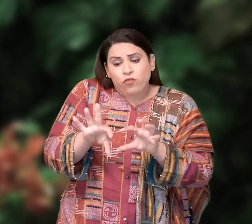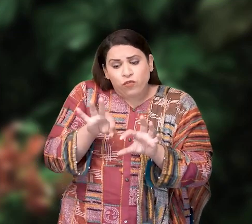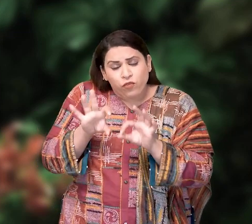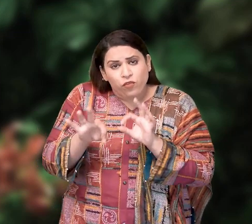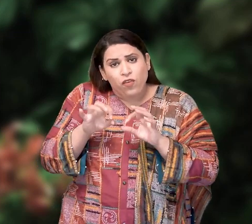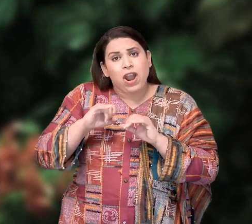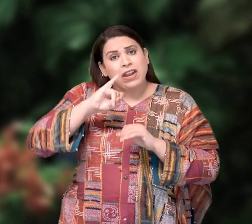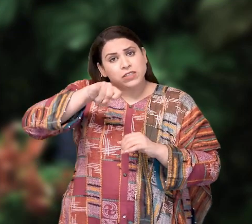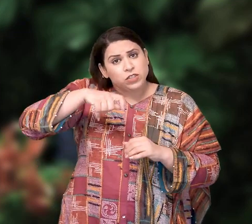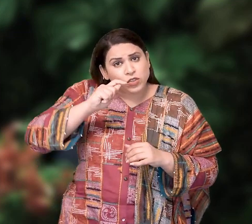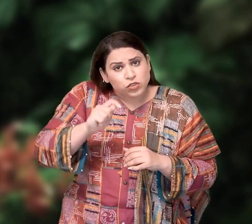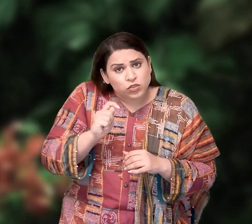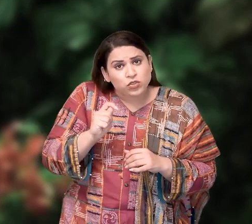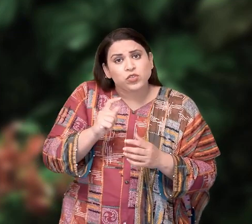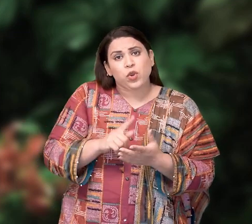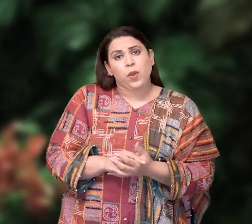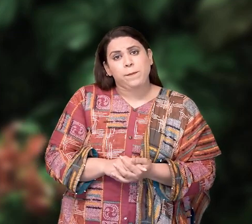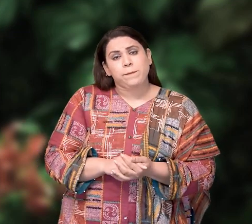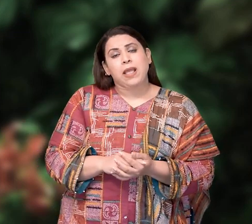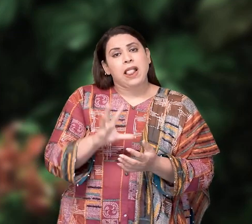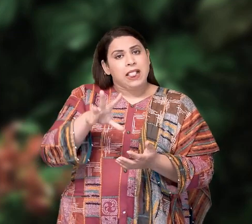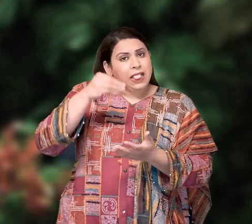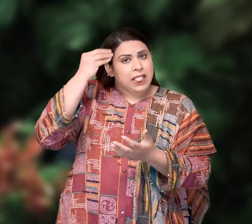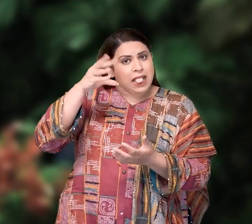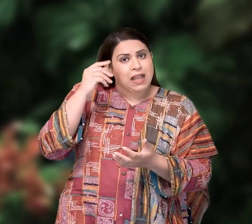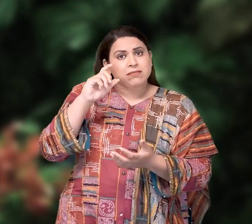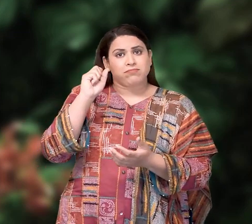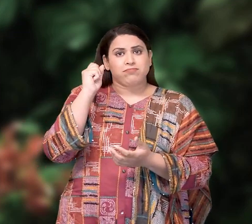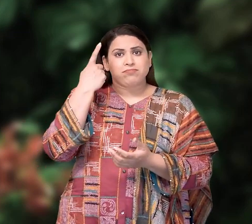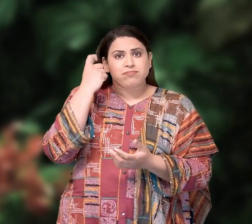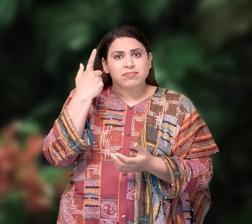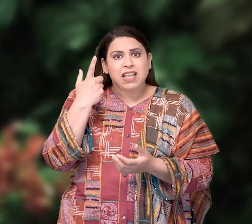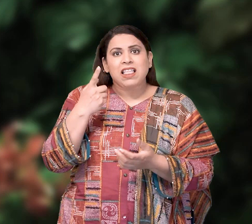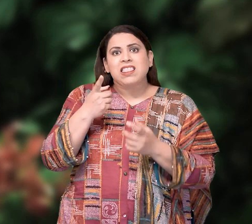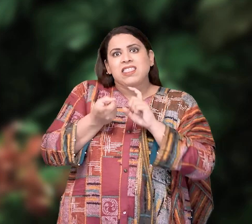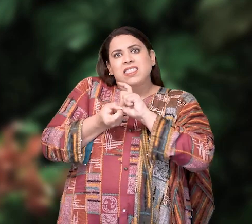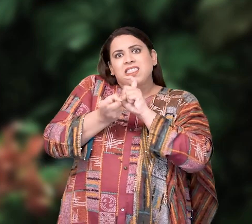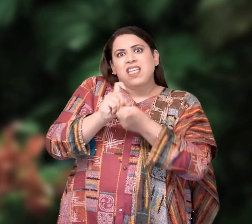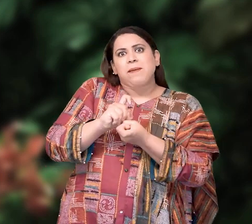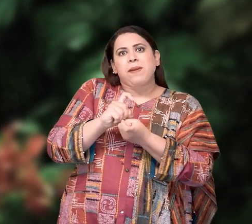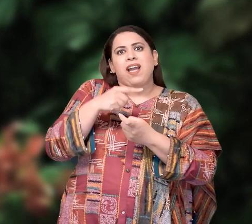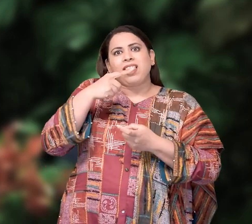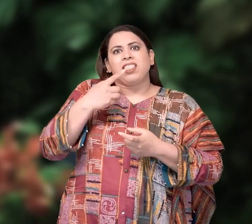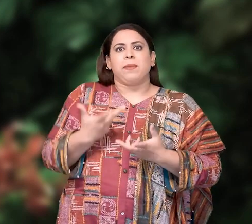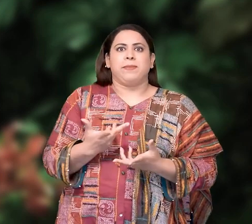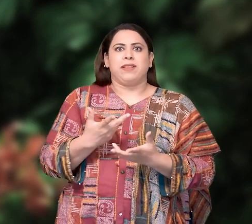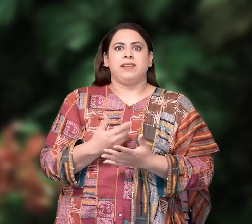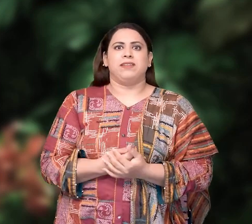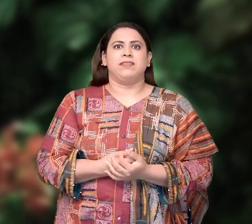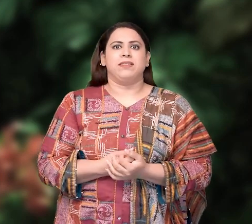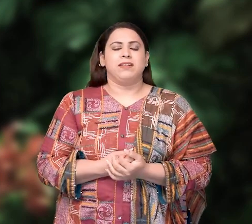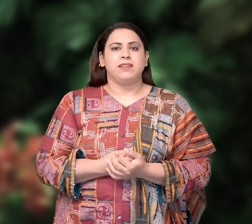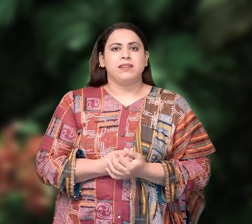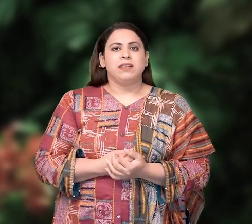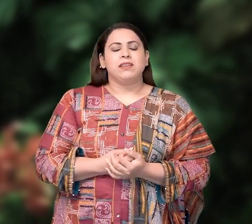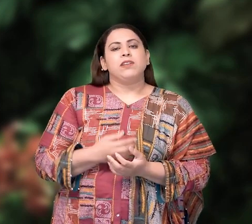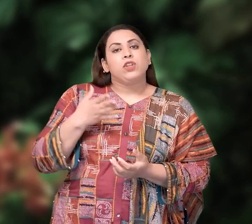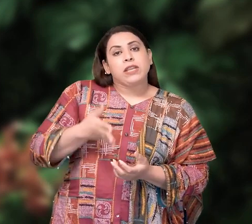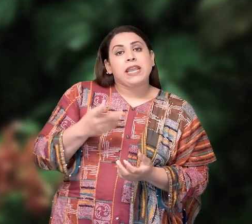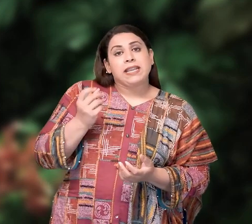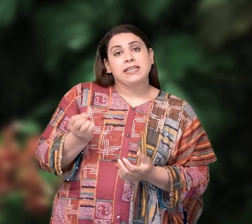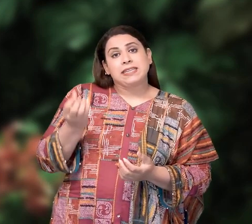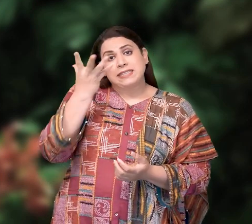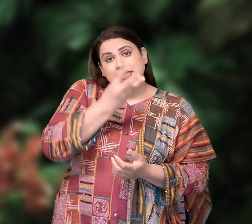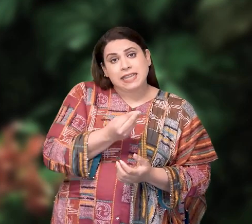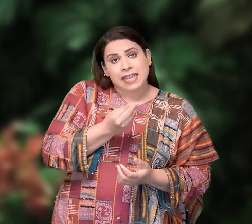job somewhere else, he has to learn by default the language which is mostly spoken there. And nowadays it is Urdu,